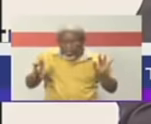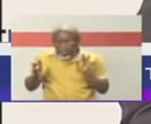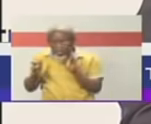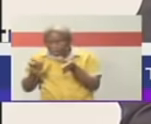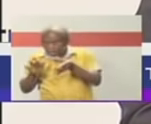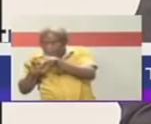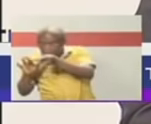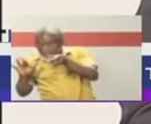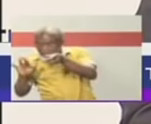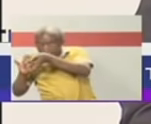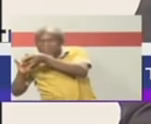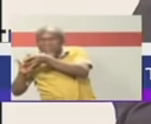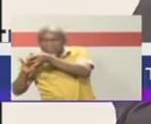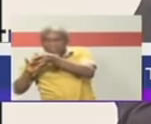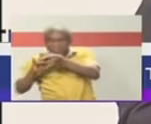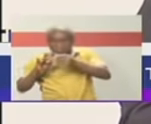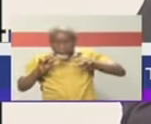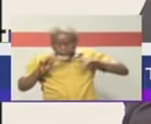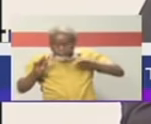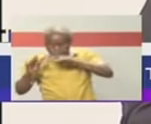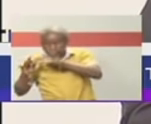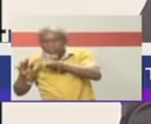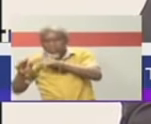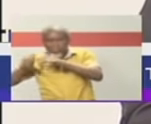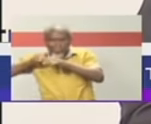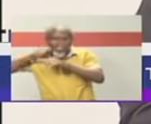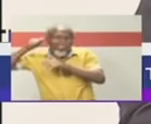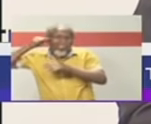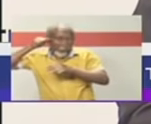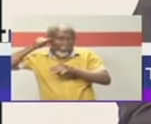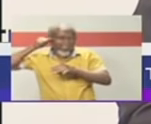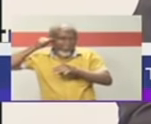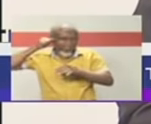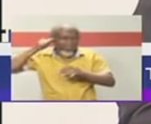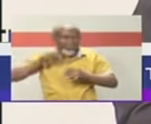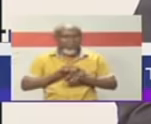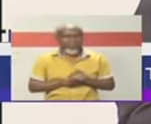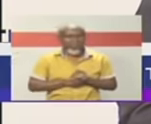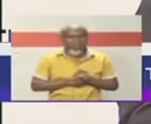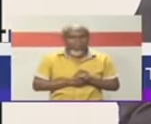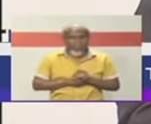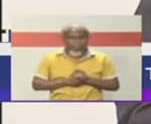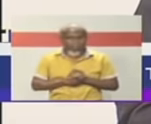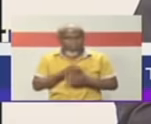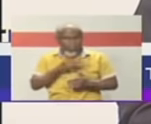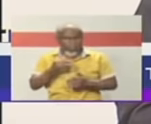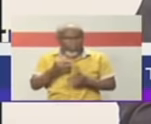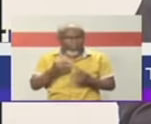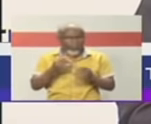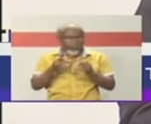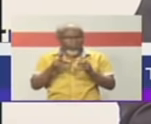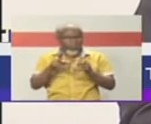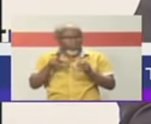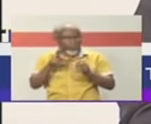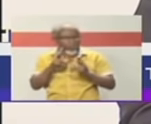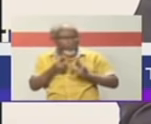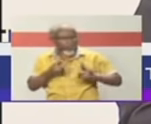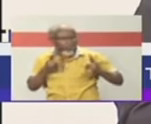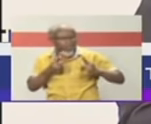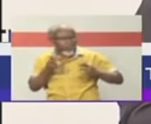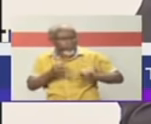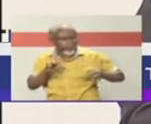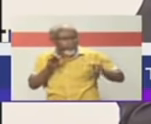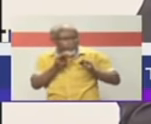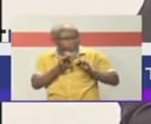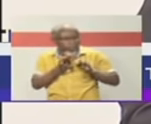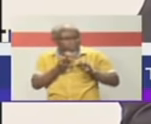mind. The other big thing that you can draw from this is that the unvaccinated is really a big risk. I mean, just